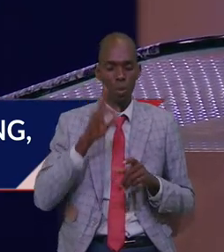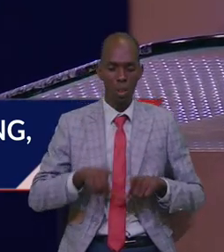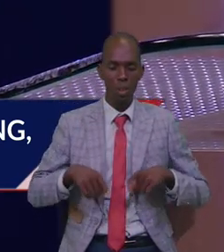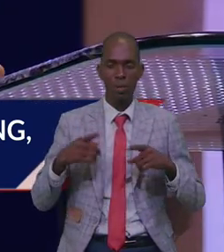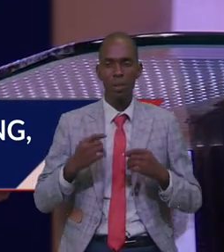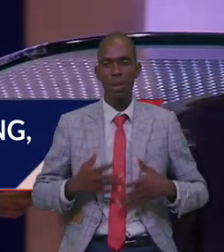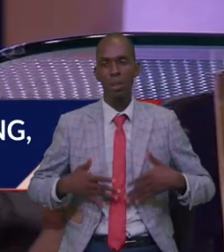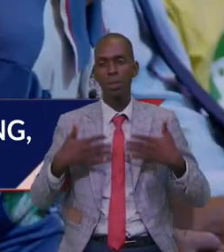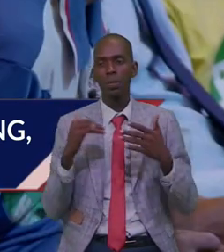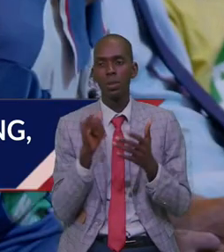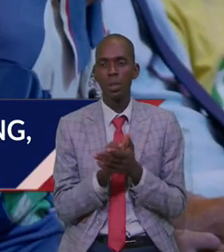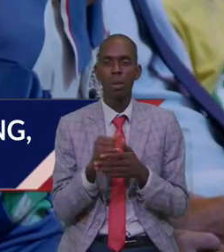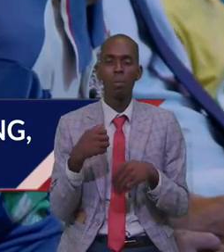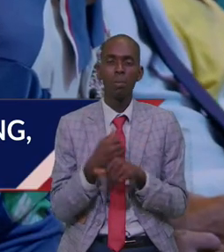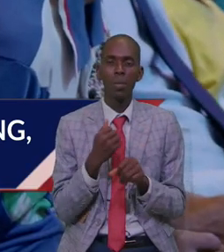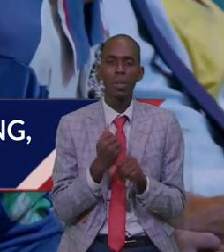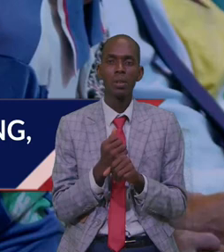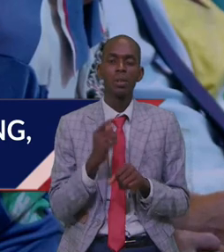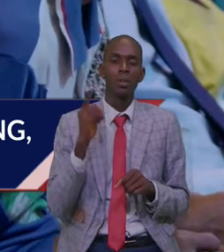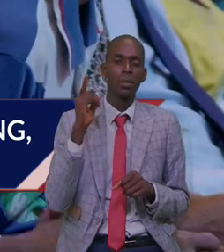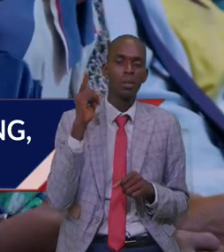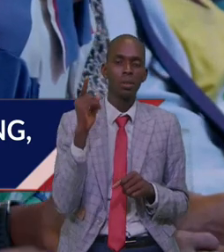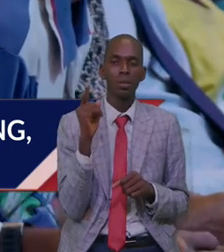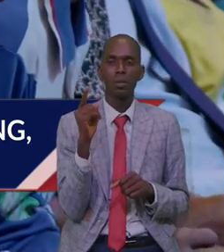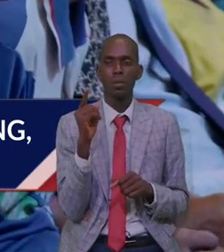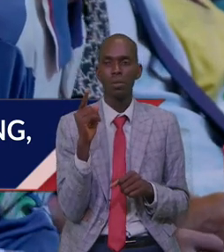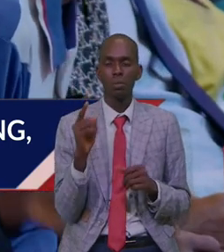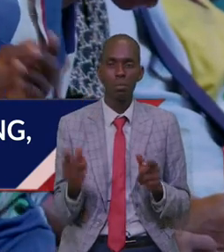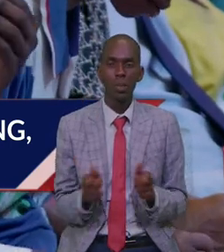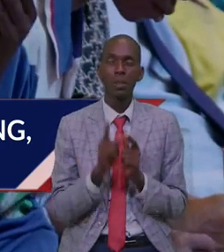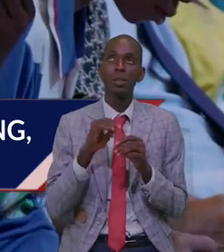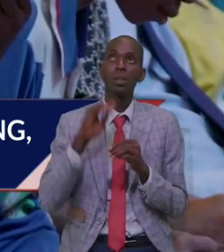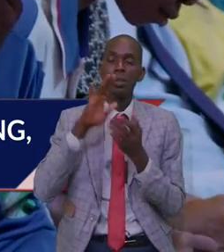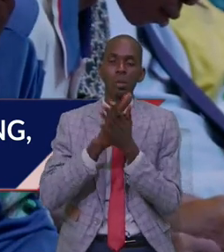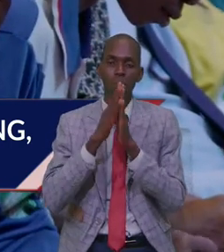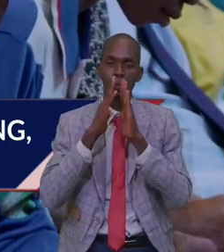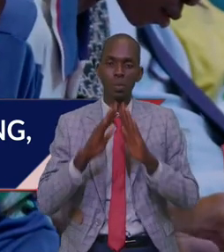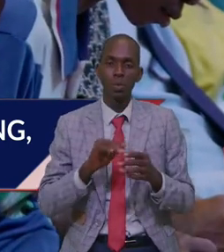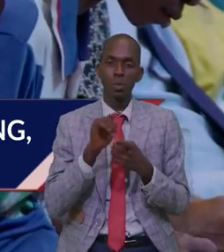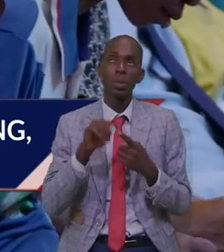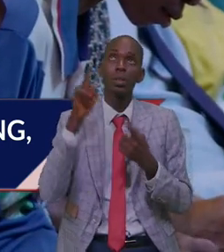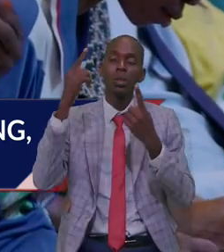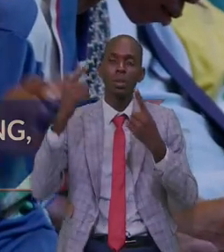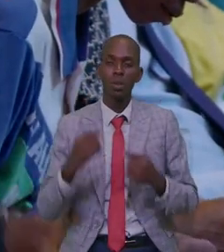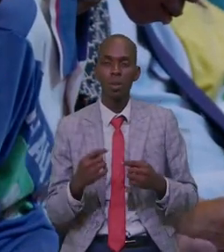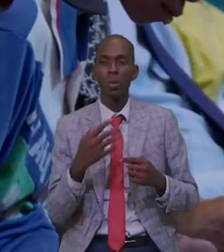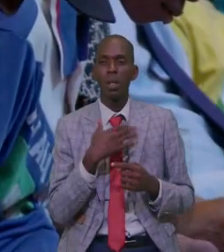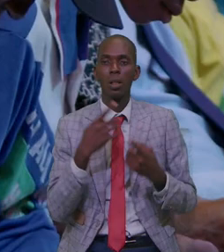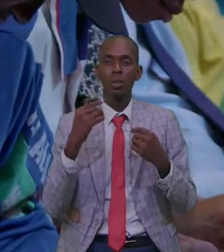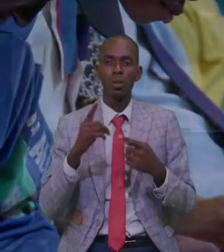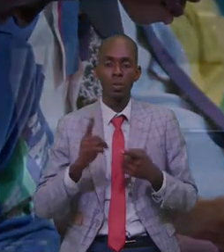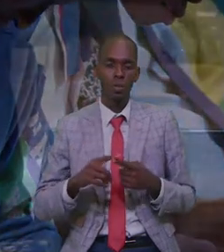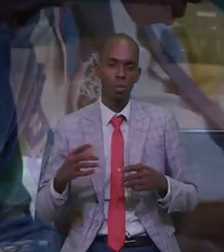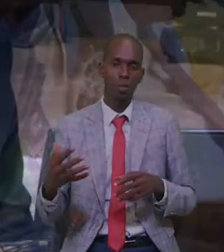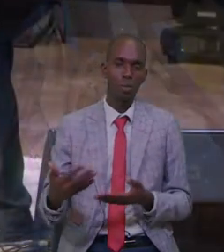that meets him in peace when he comes. And then when he comes to reign, to have the